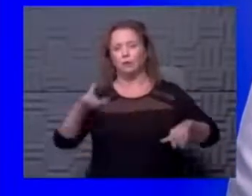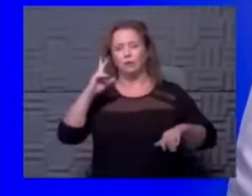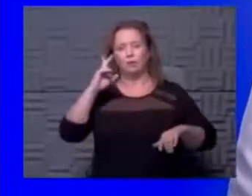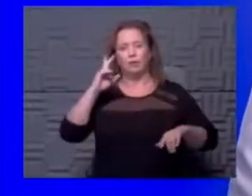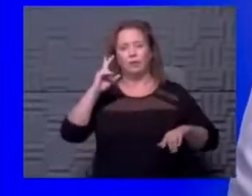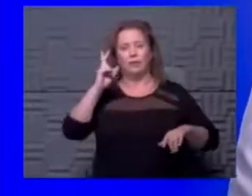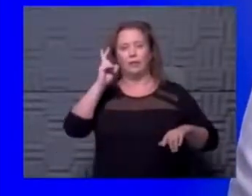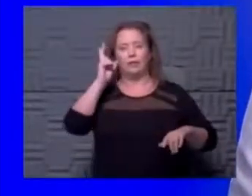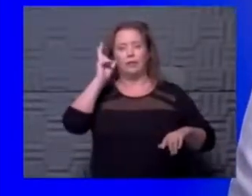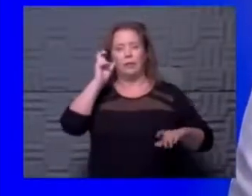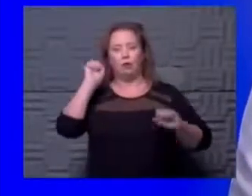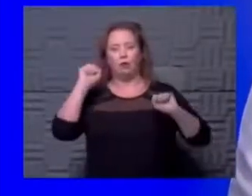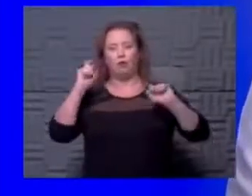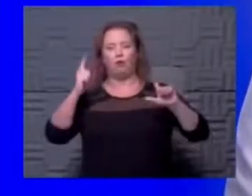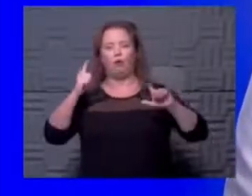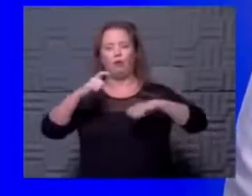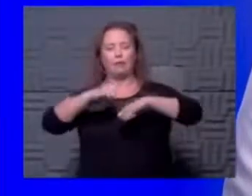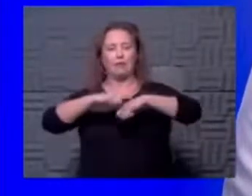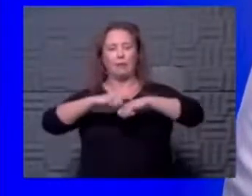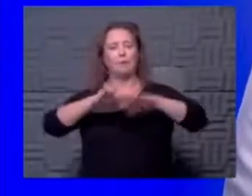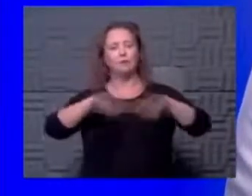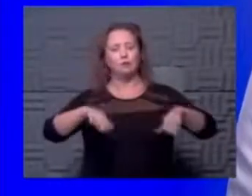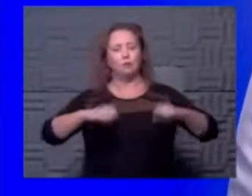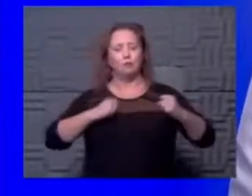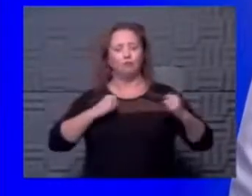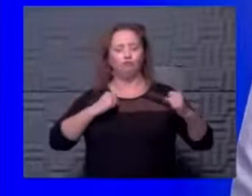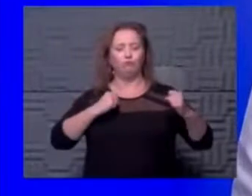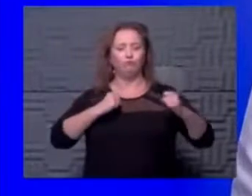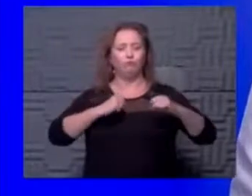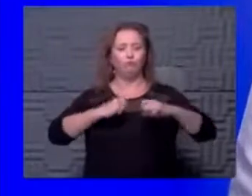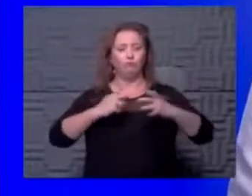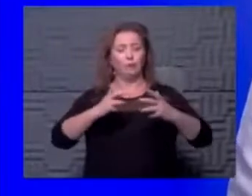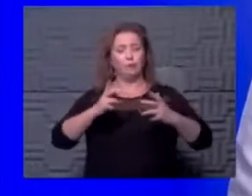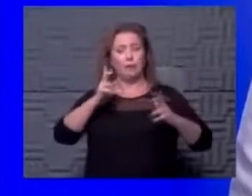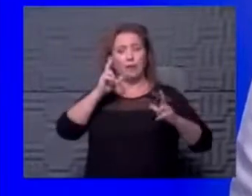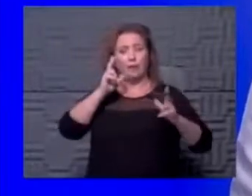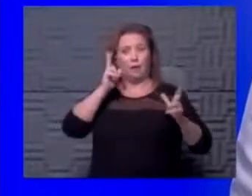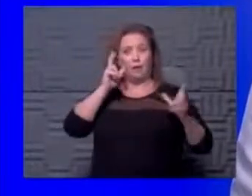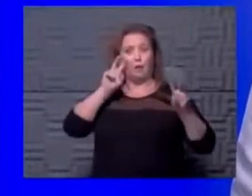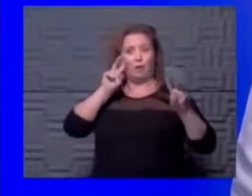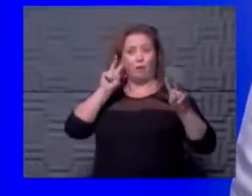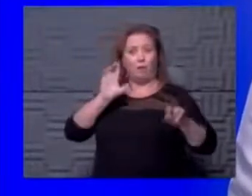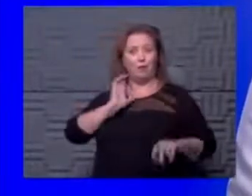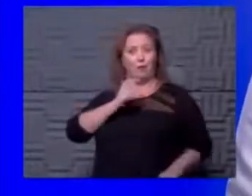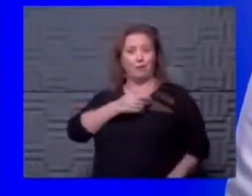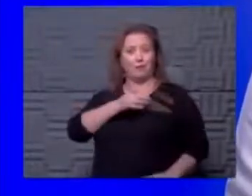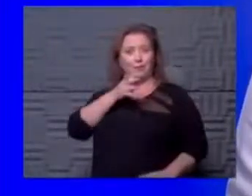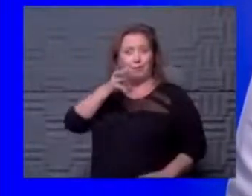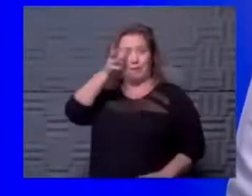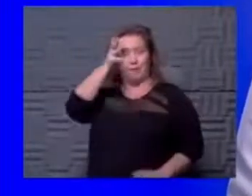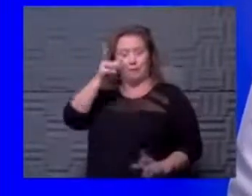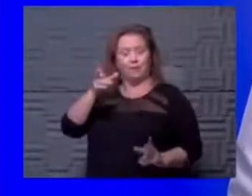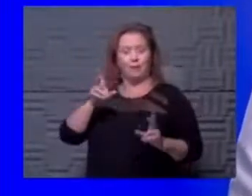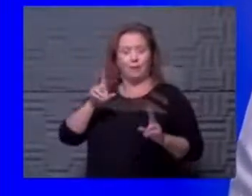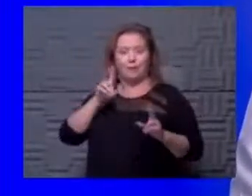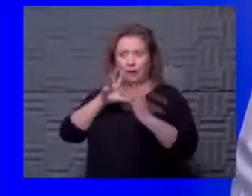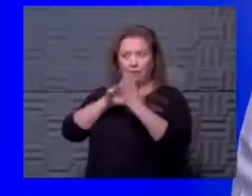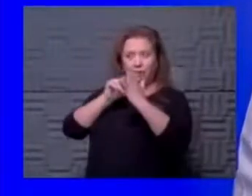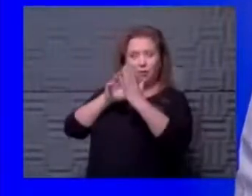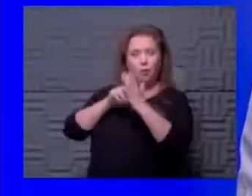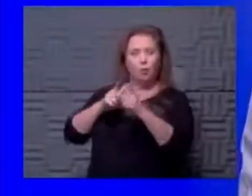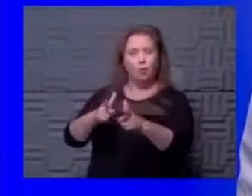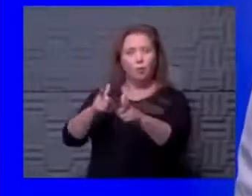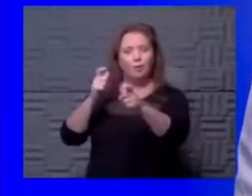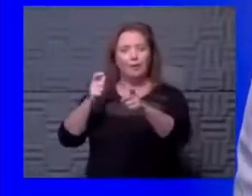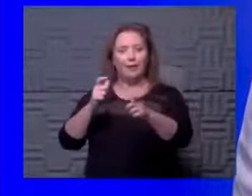time, children are resilient, but they do take cues from us, and they are able to learn fairly quickly and be able to do that. And I